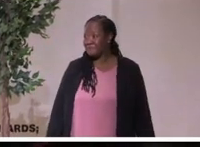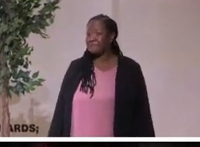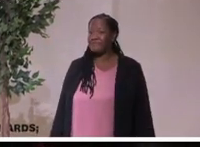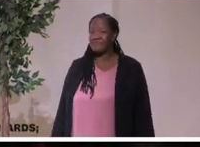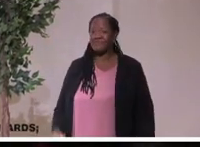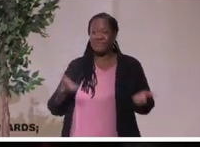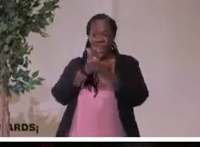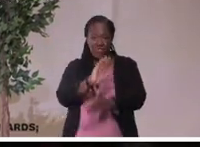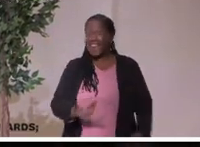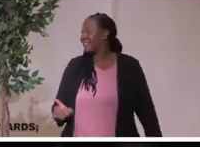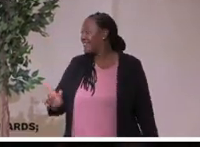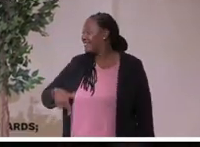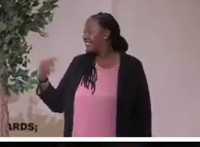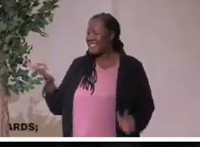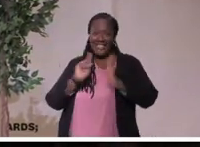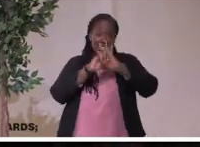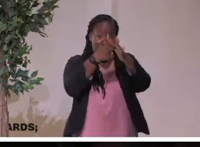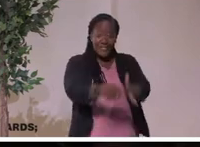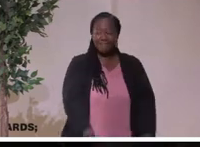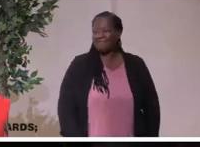All right, Deshaun, let's get this party started.